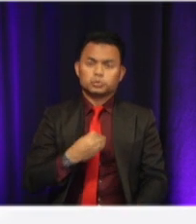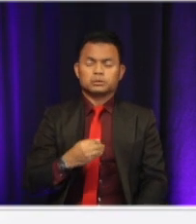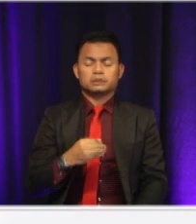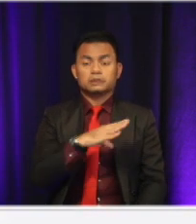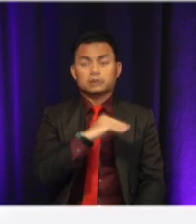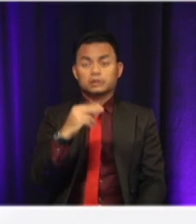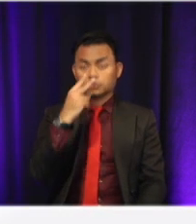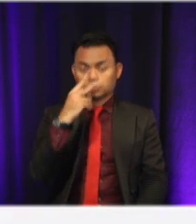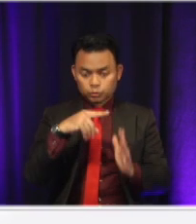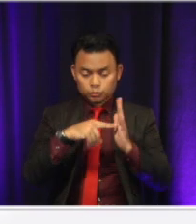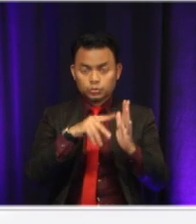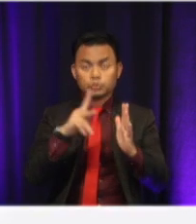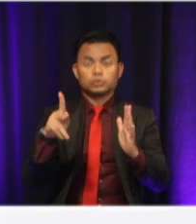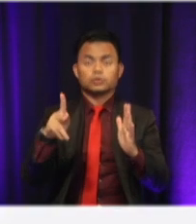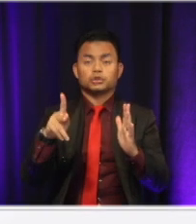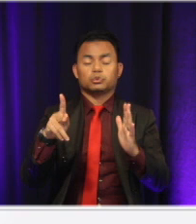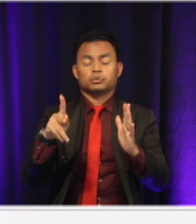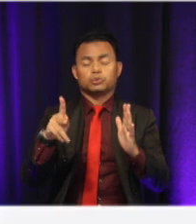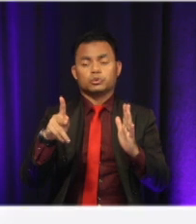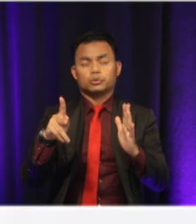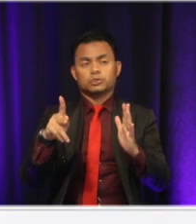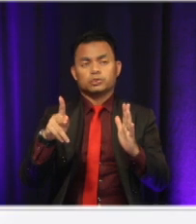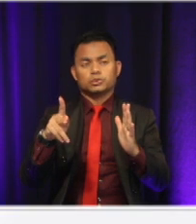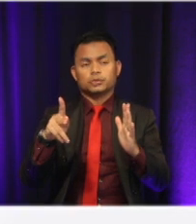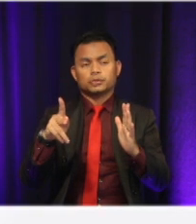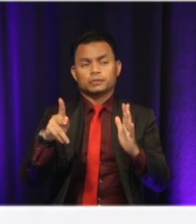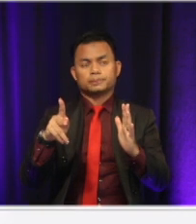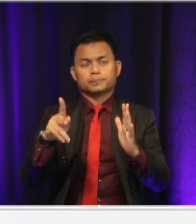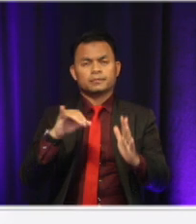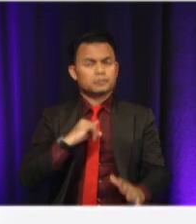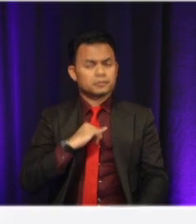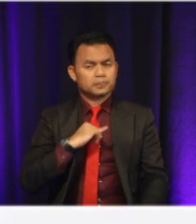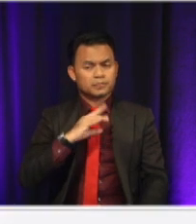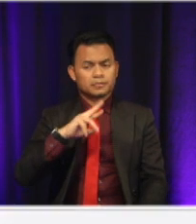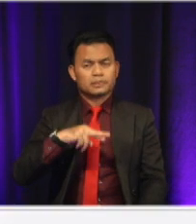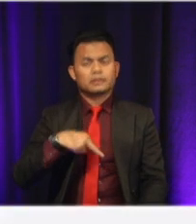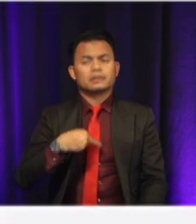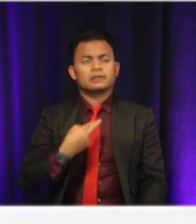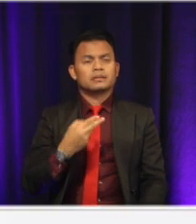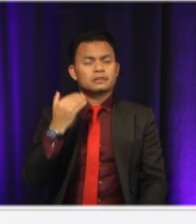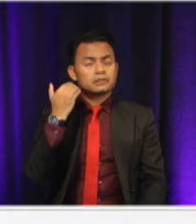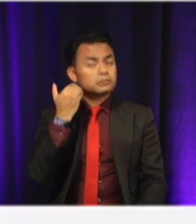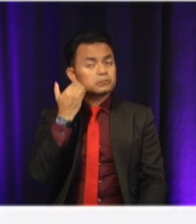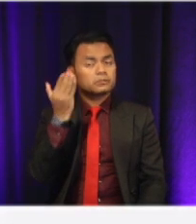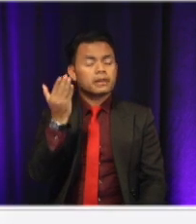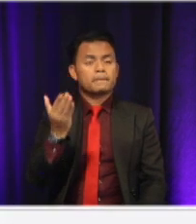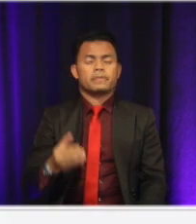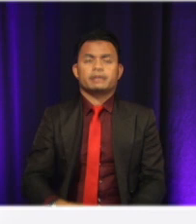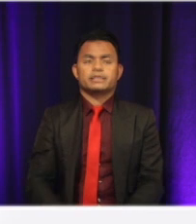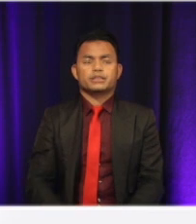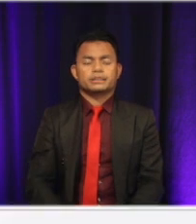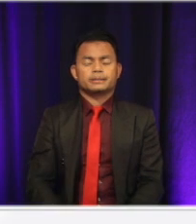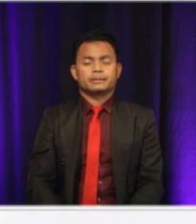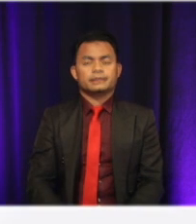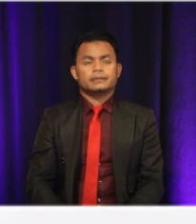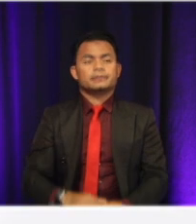It was a shock to me. I would have been embarrassed. I would have been embarrassed if it had